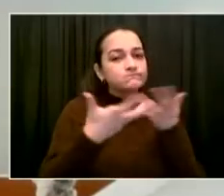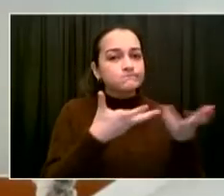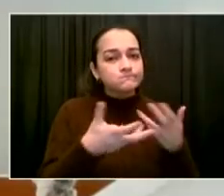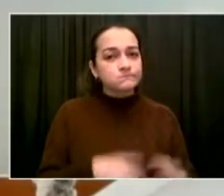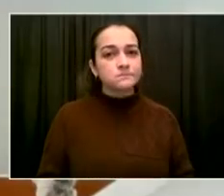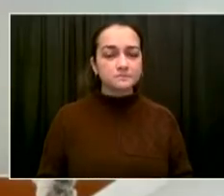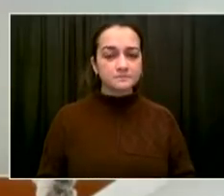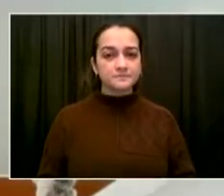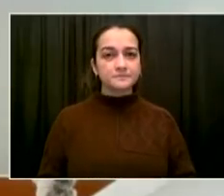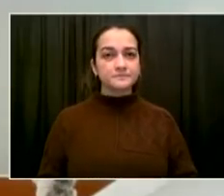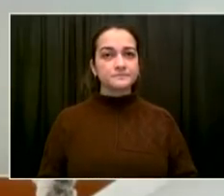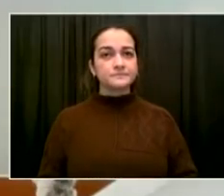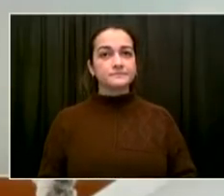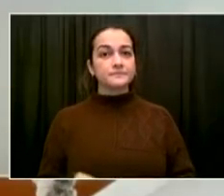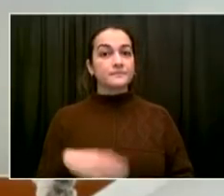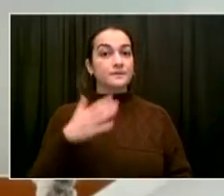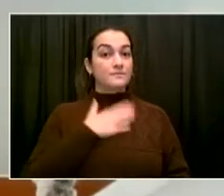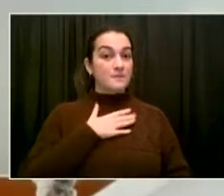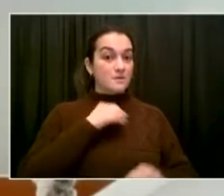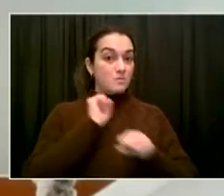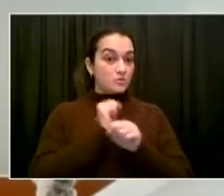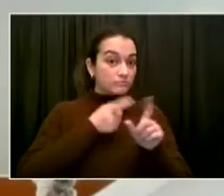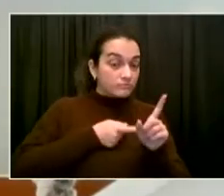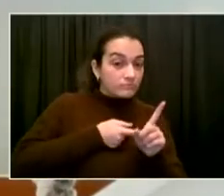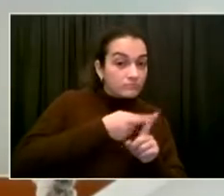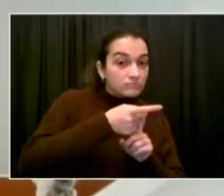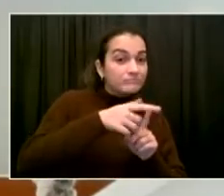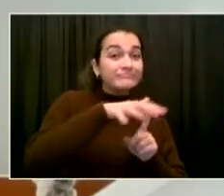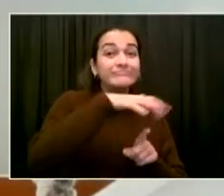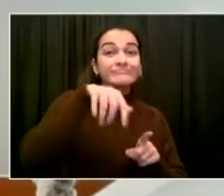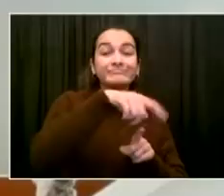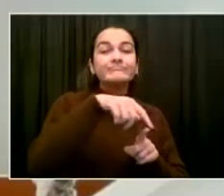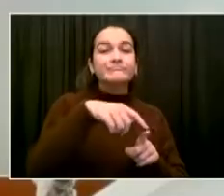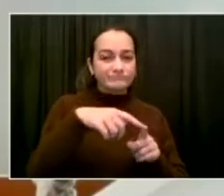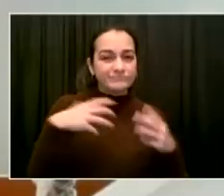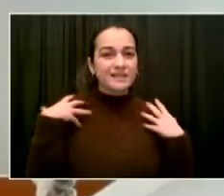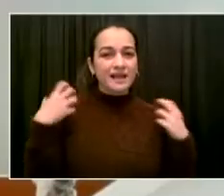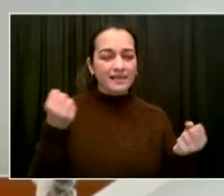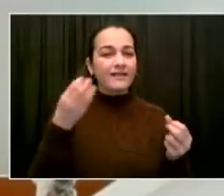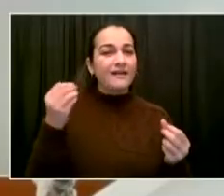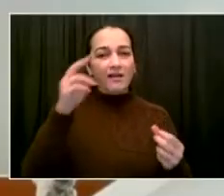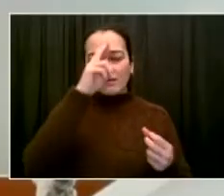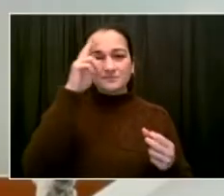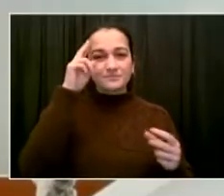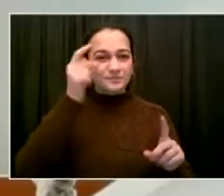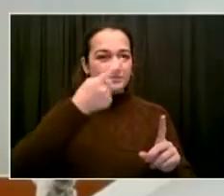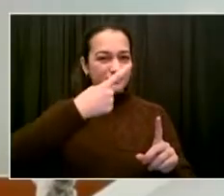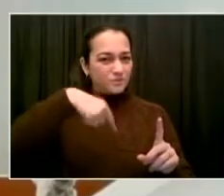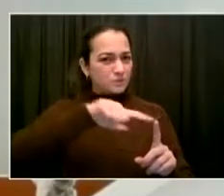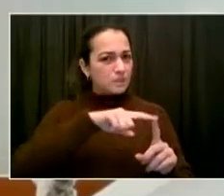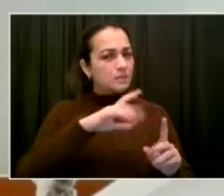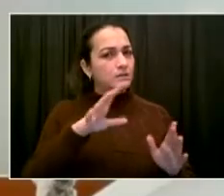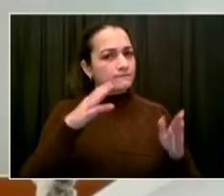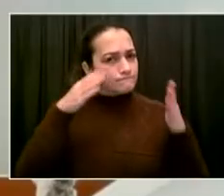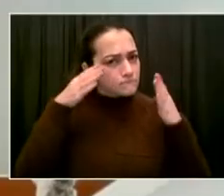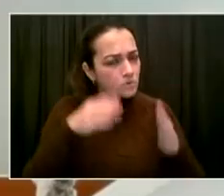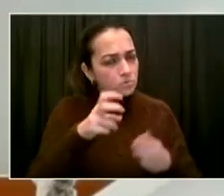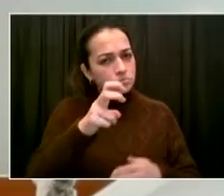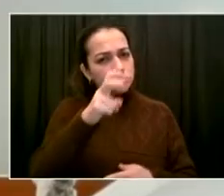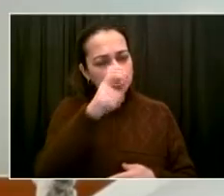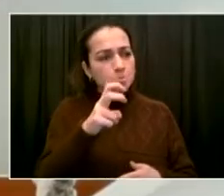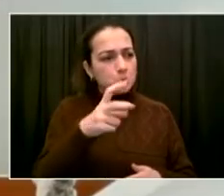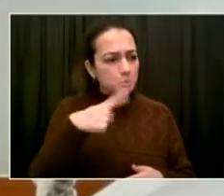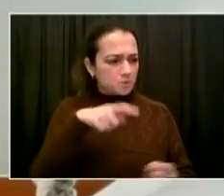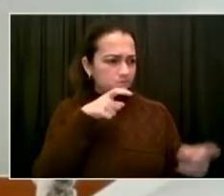Health Centers. So for those sites, we are in charge. We set the hours and we post our wait times on the Test and